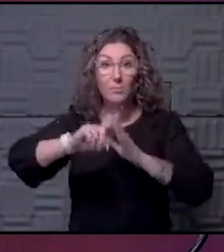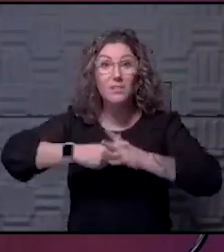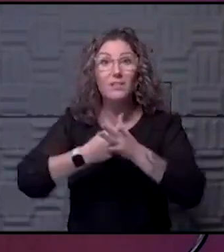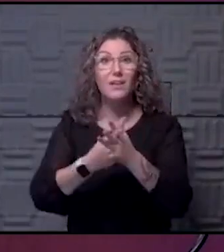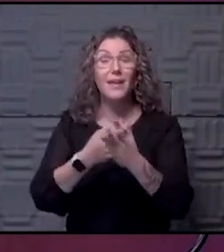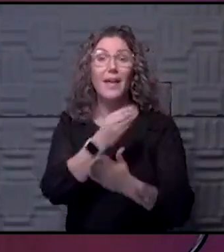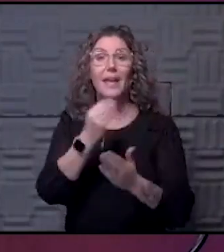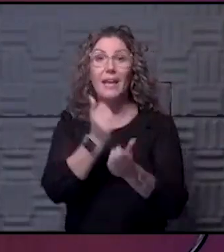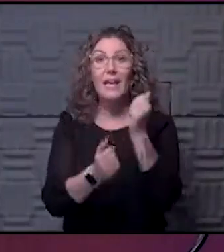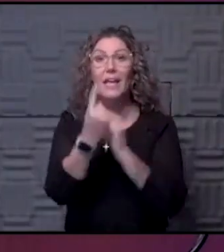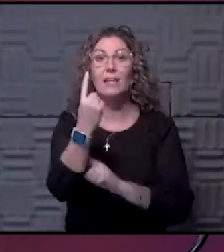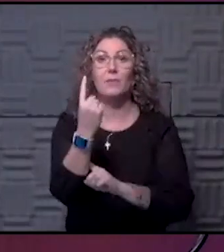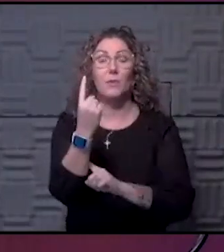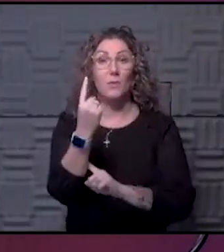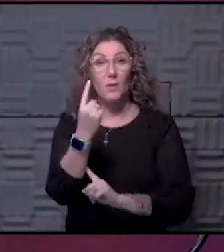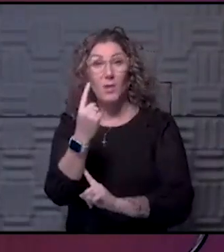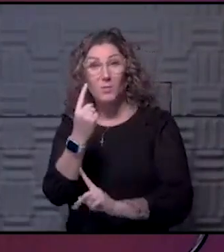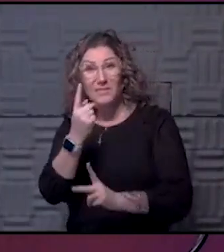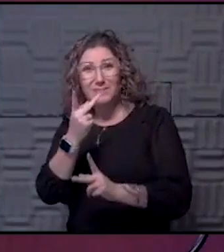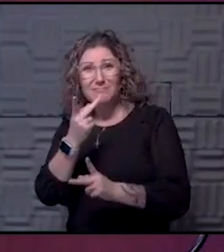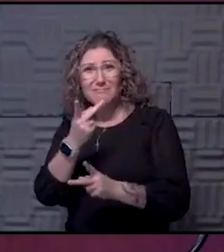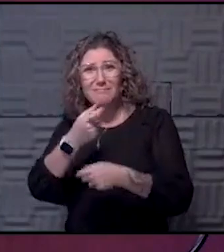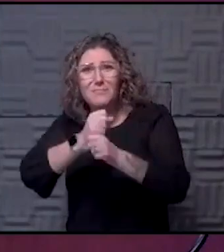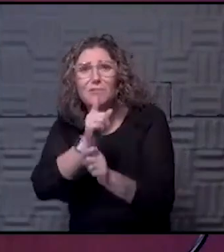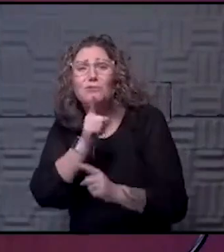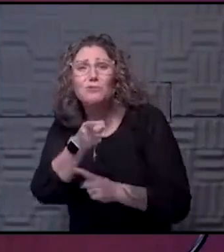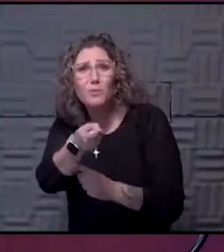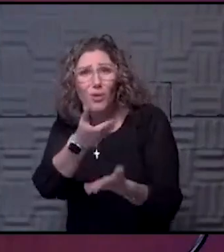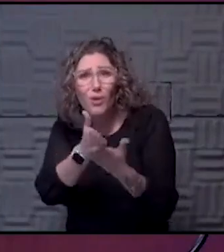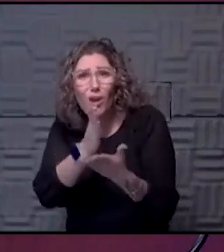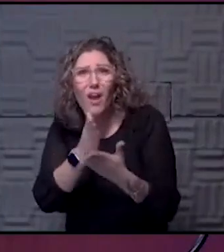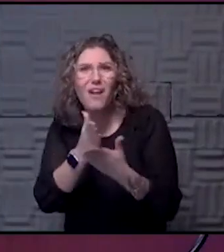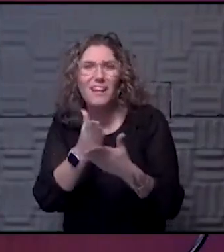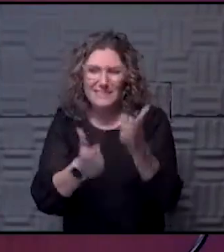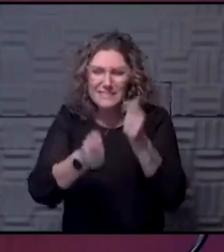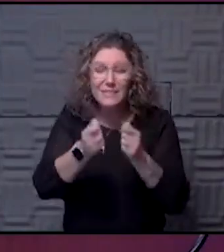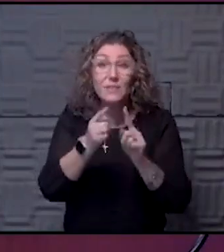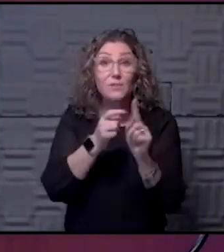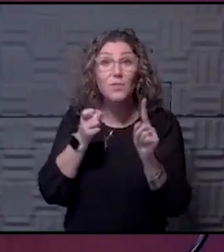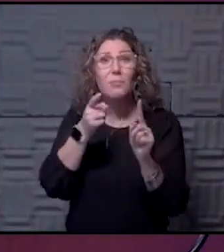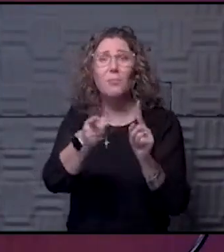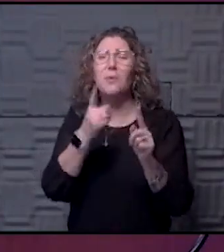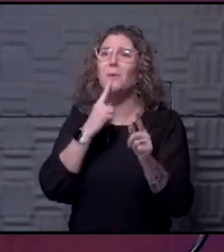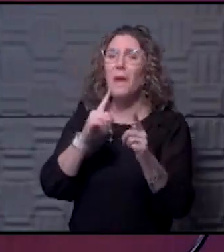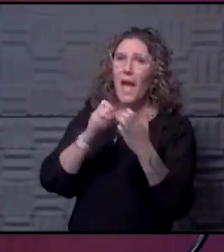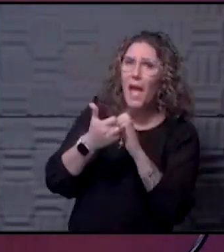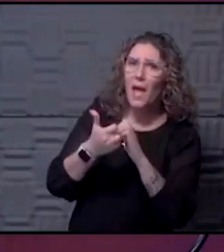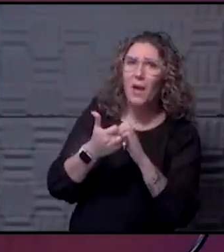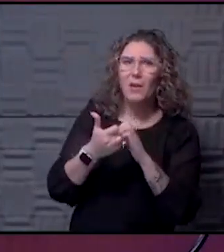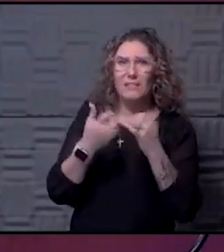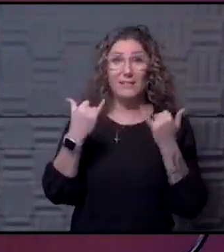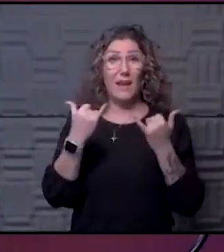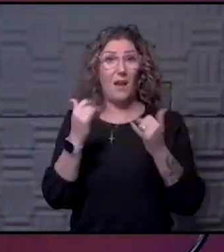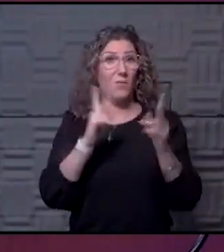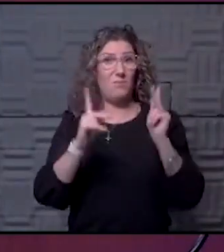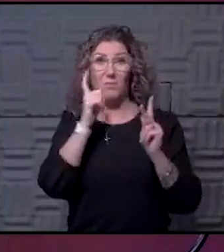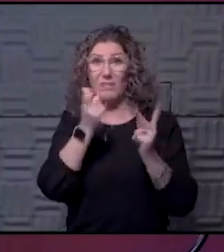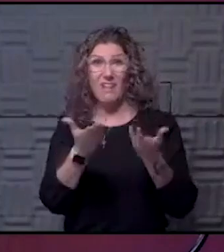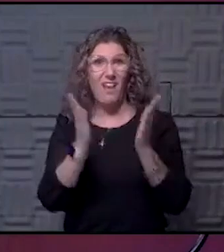was checking on you. Everybody would ask. I would get texts from people. How are you doing? How's it going? Right? And now people don't ask